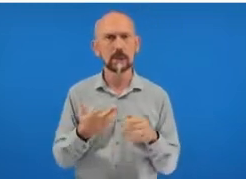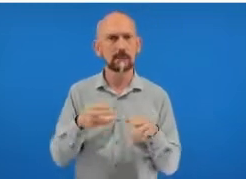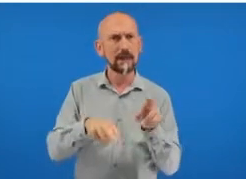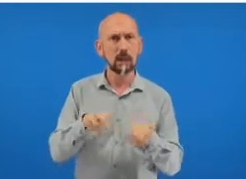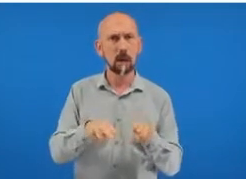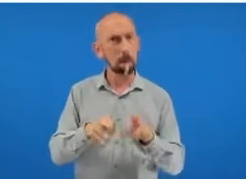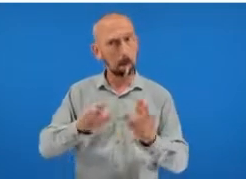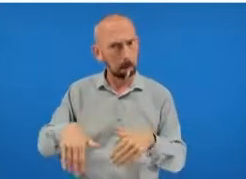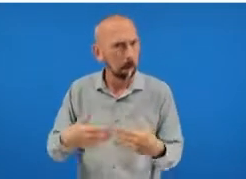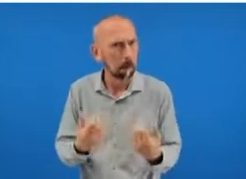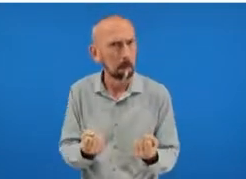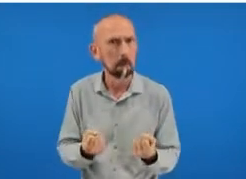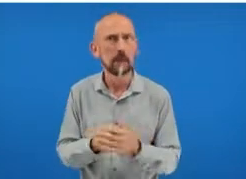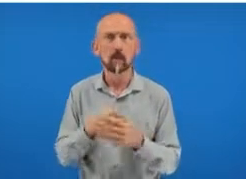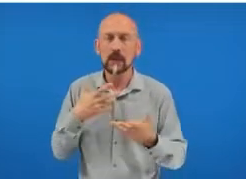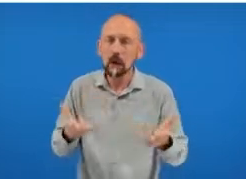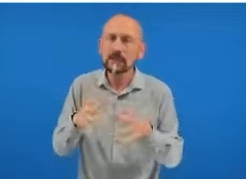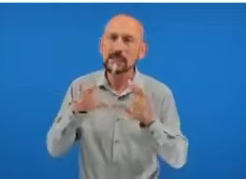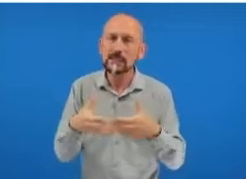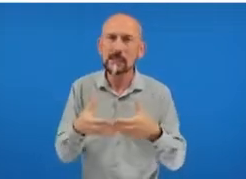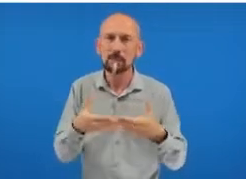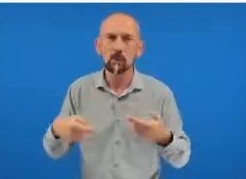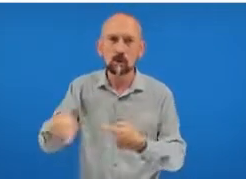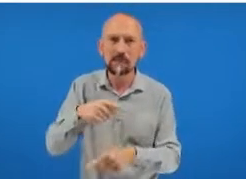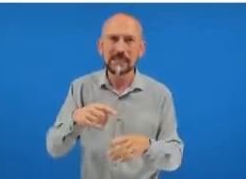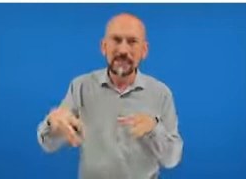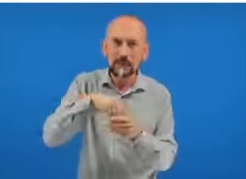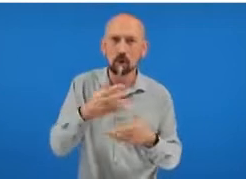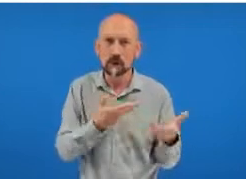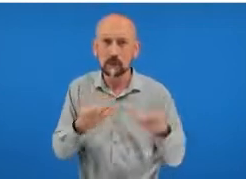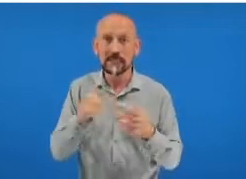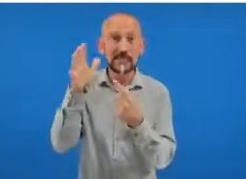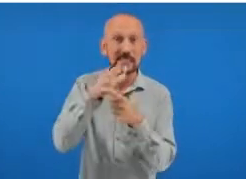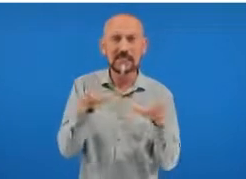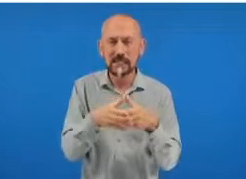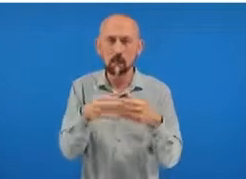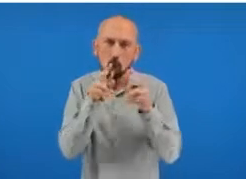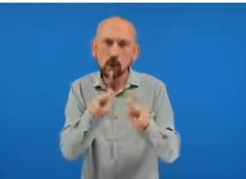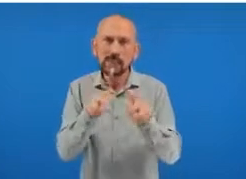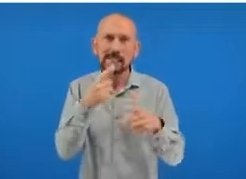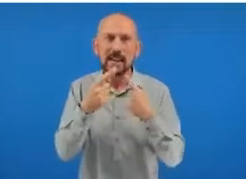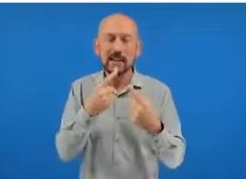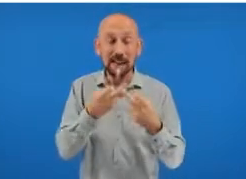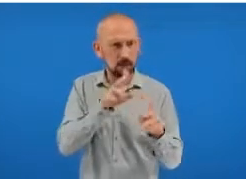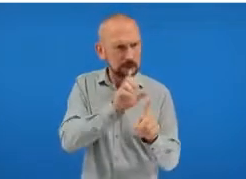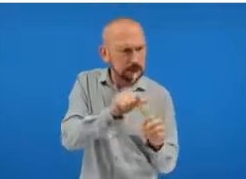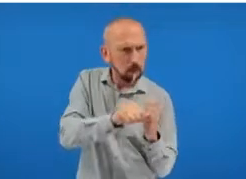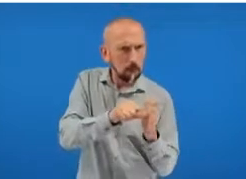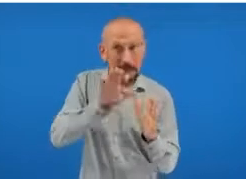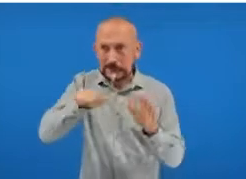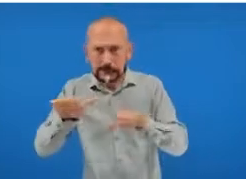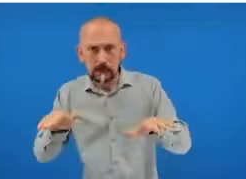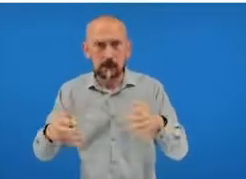the data and flagged concerns immediately. We've chosen continuous professional development that reinforces